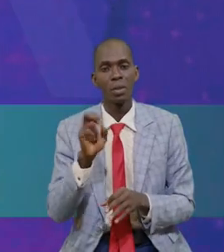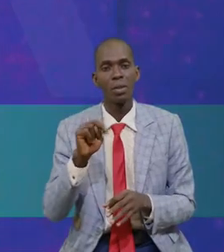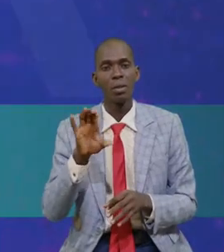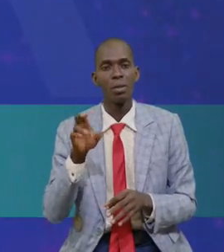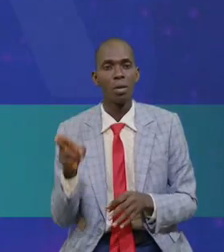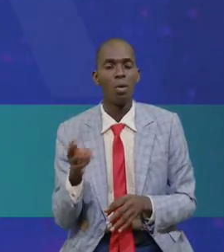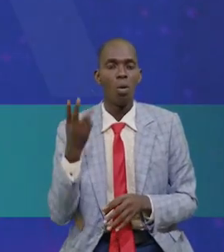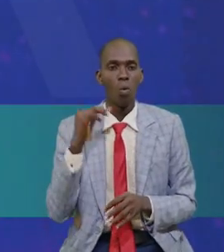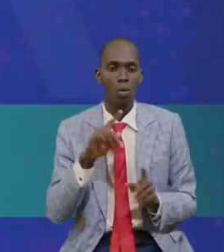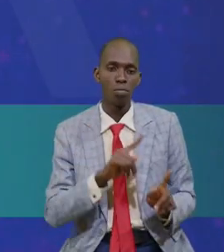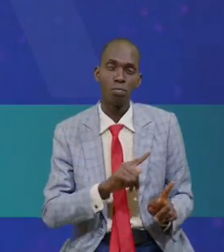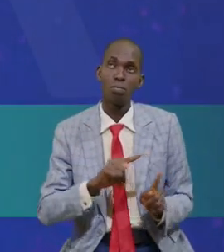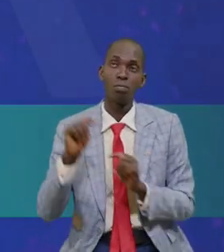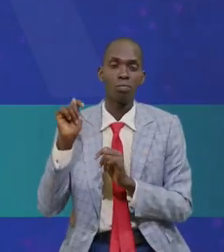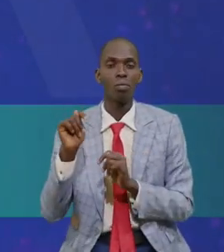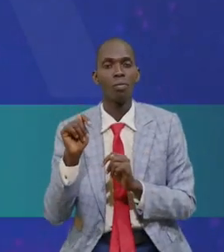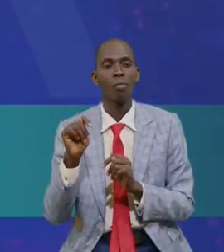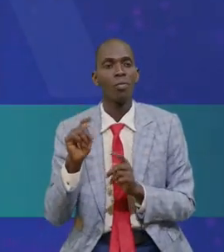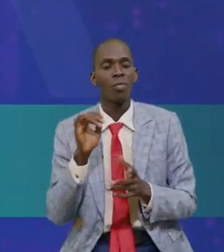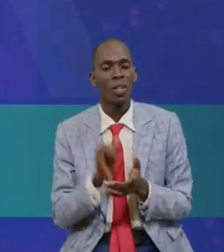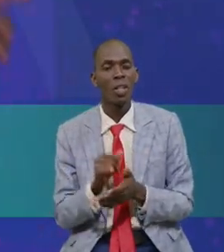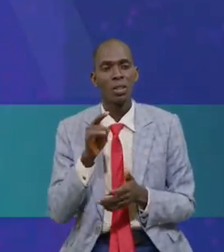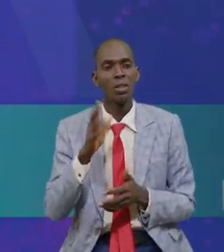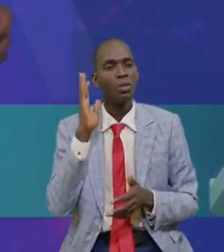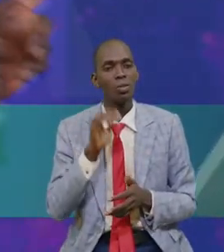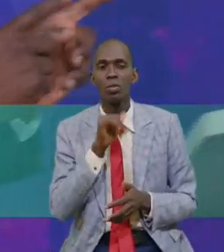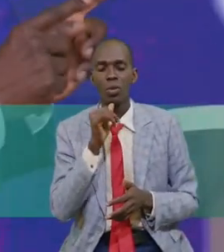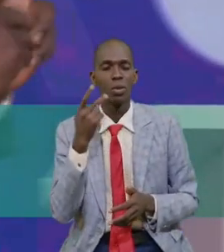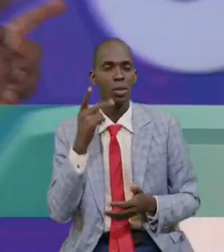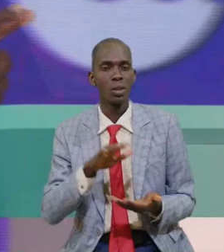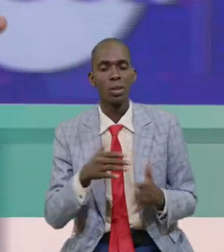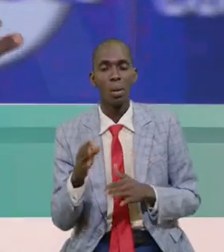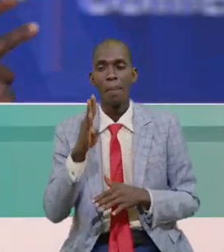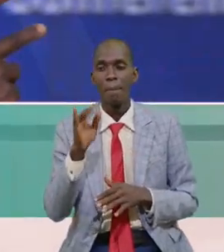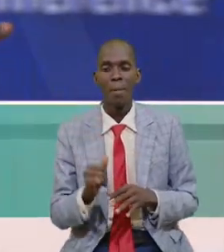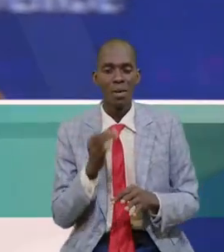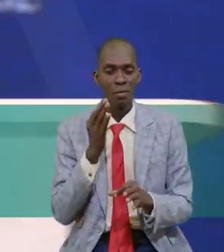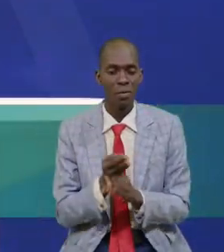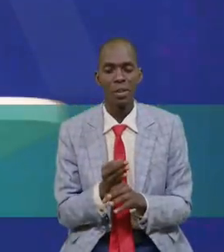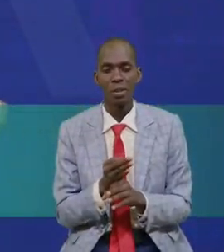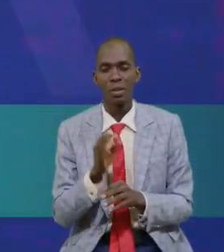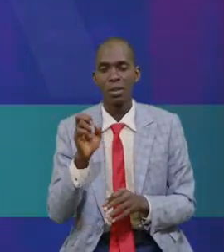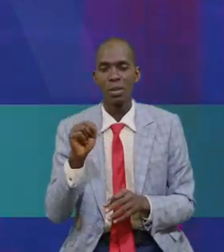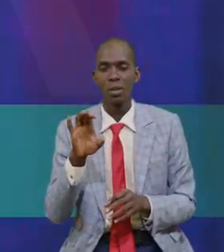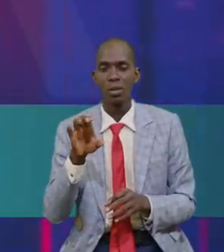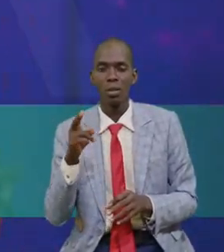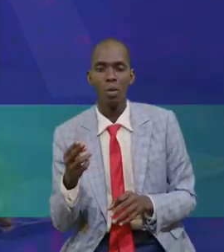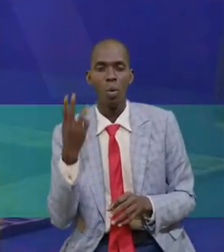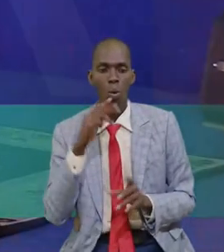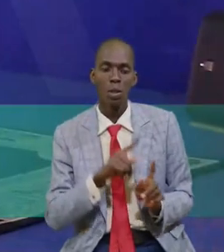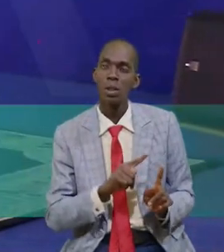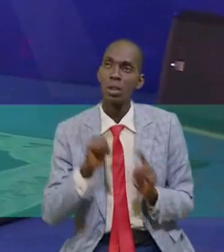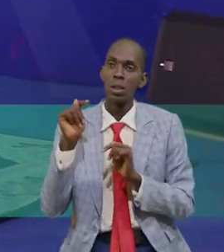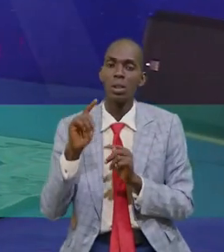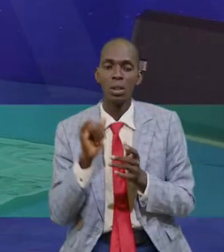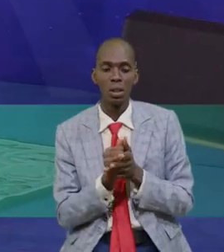was translated that he should not see death. By faith Enoch was translated that he should